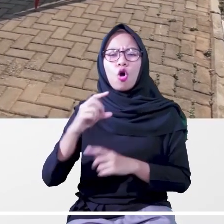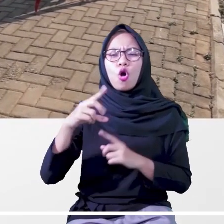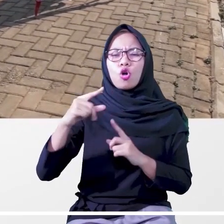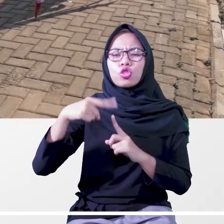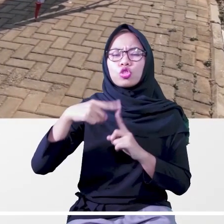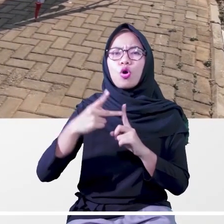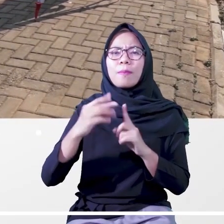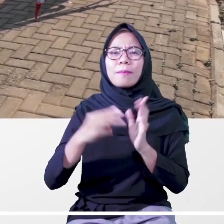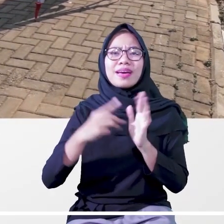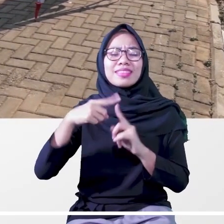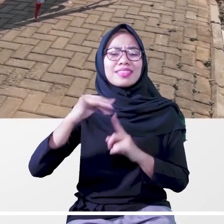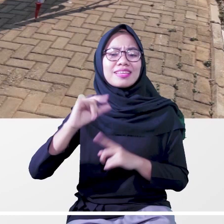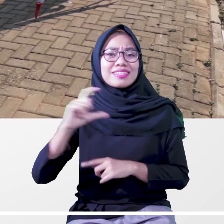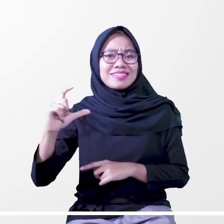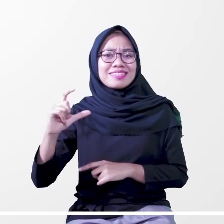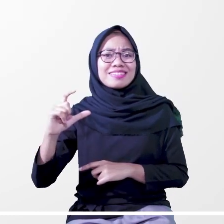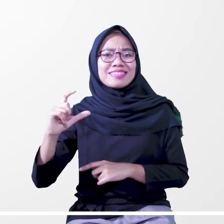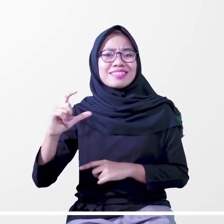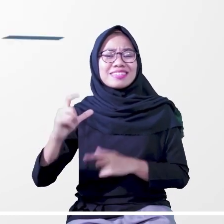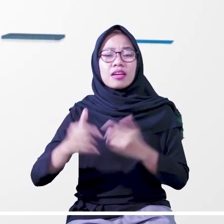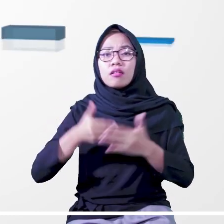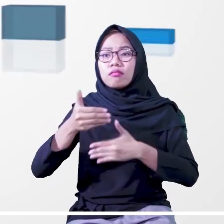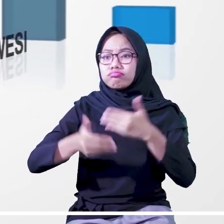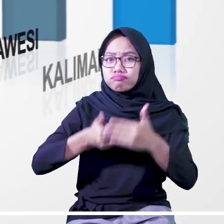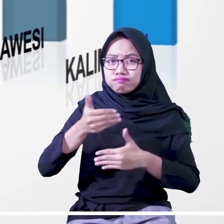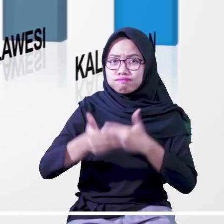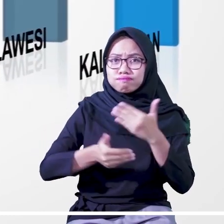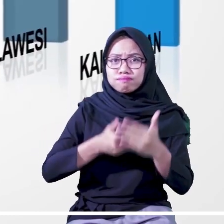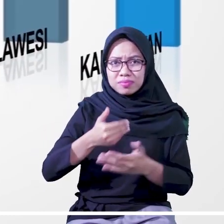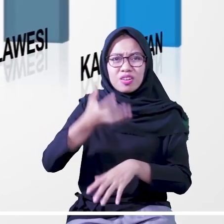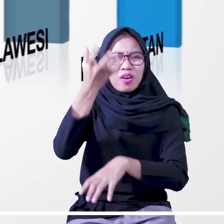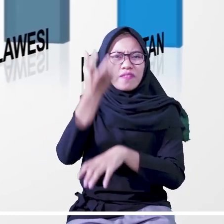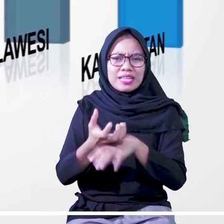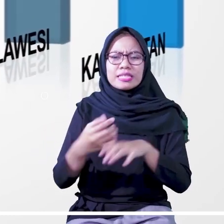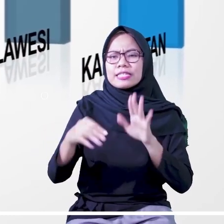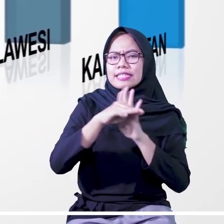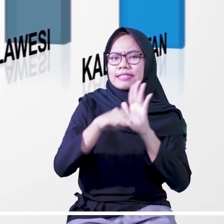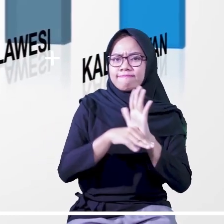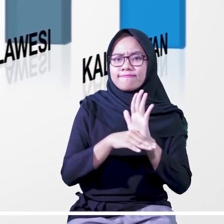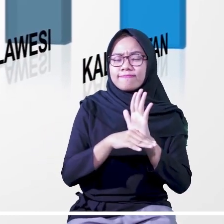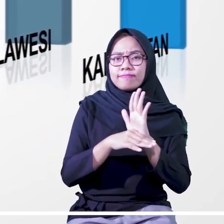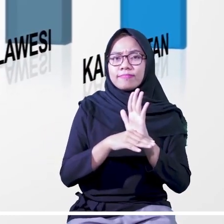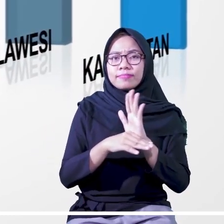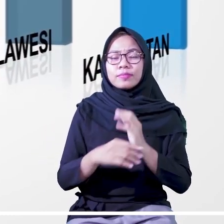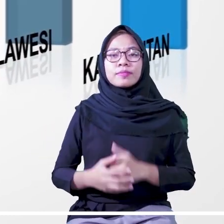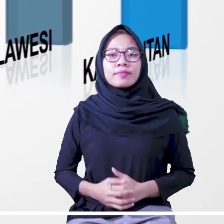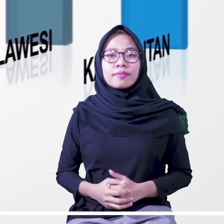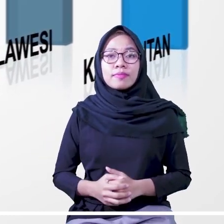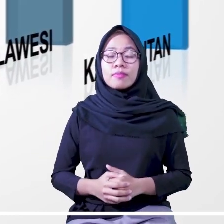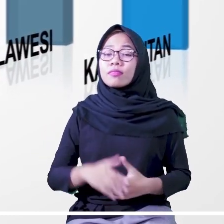been corrected using gravity data. Here's the result of the Indonesia's Geoid model